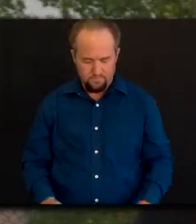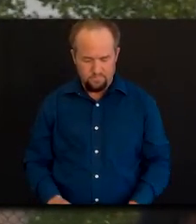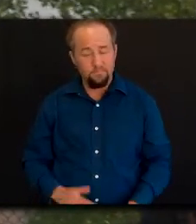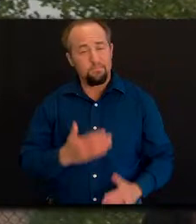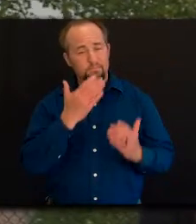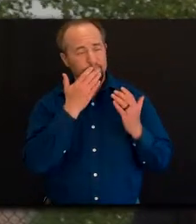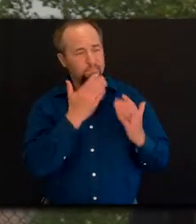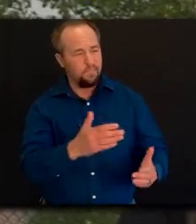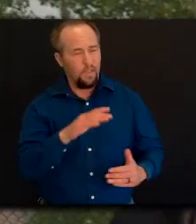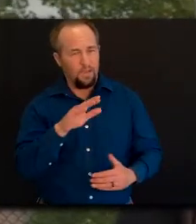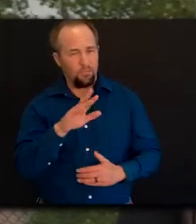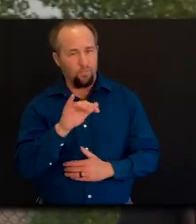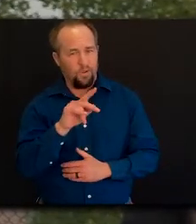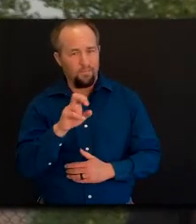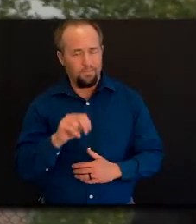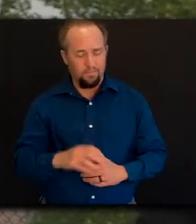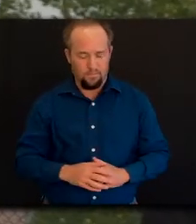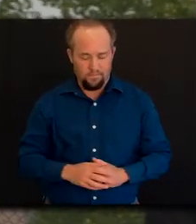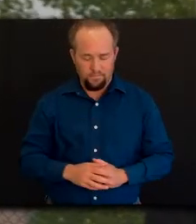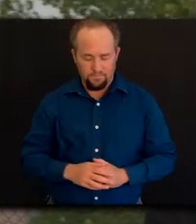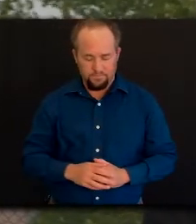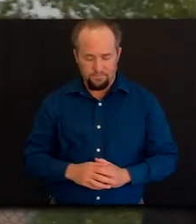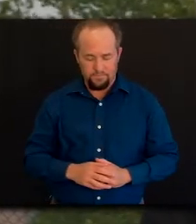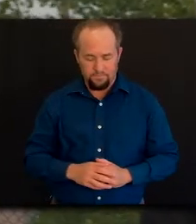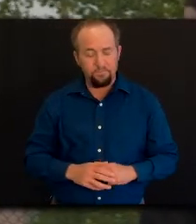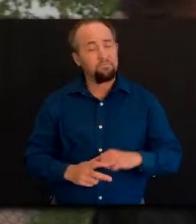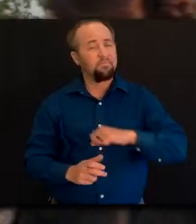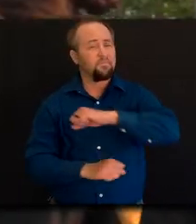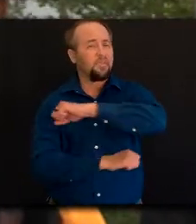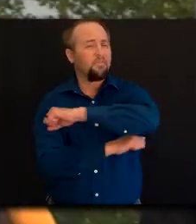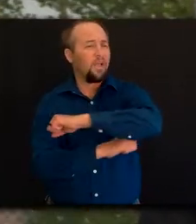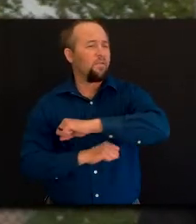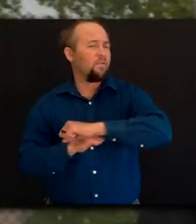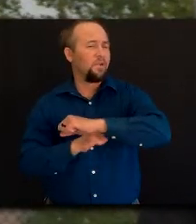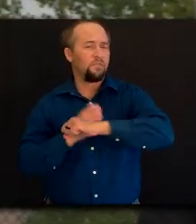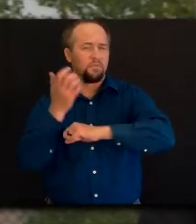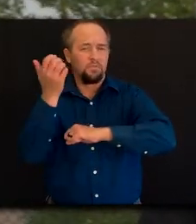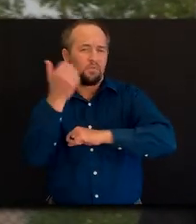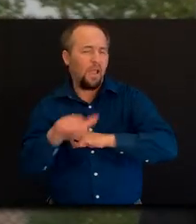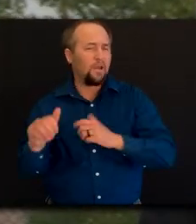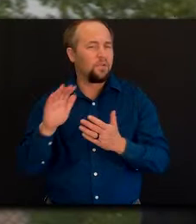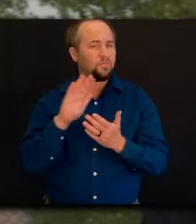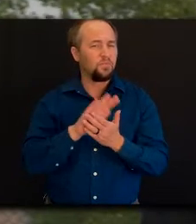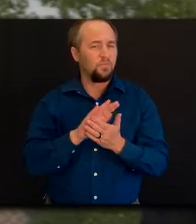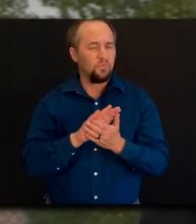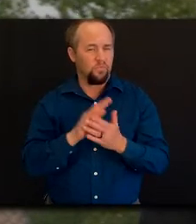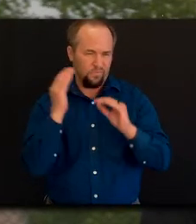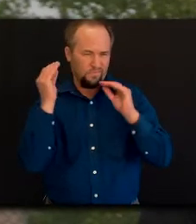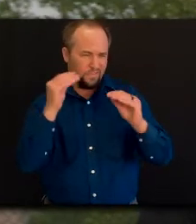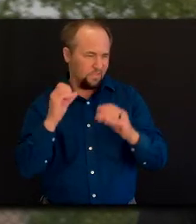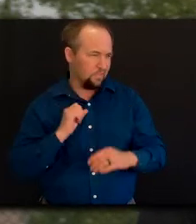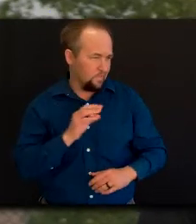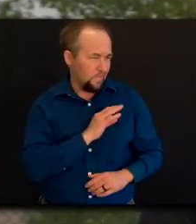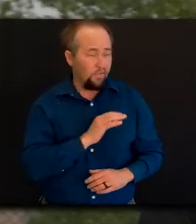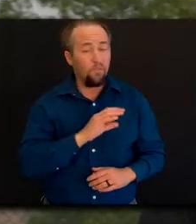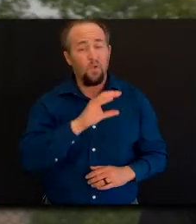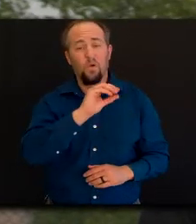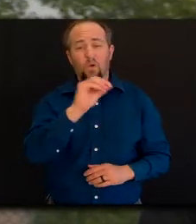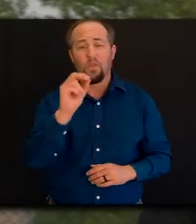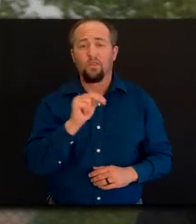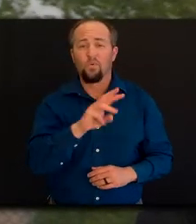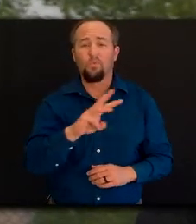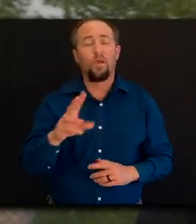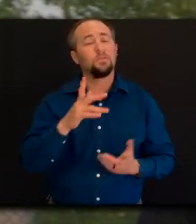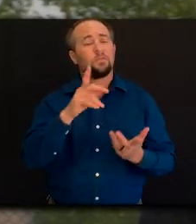Thank you, Braden. The foundation of any effective school is its instructional staff. Olathe Northwest is fortunate to